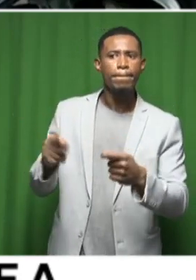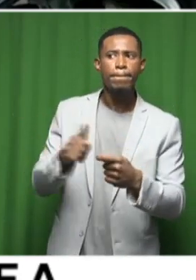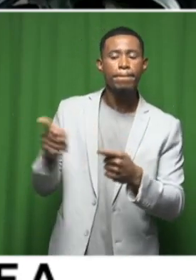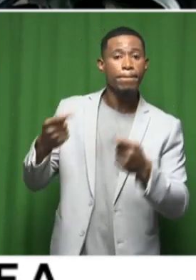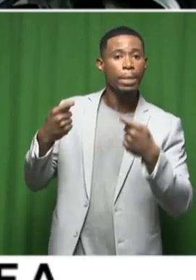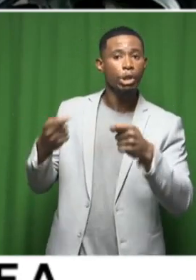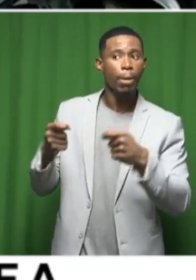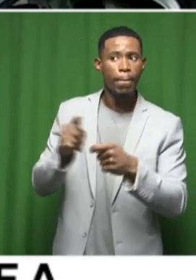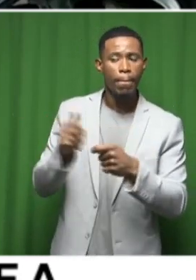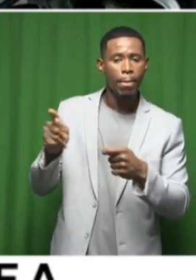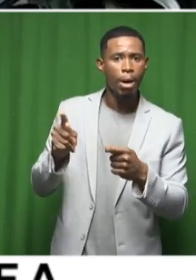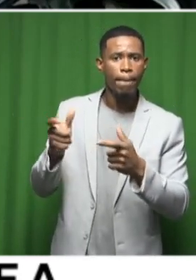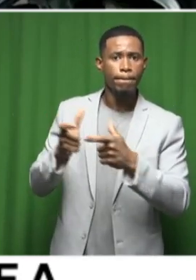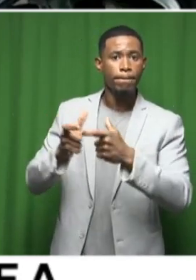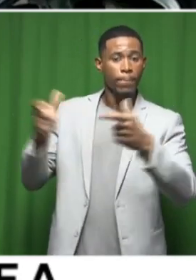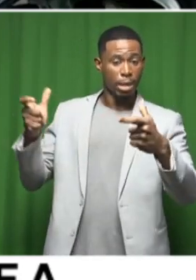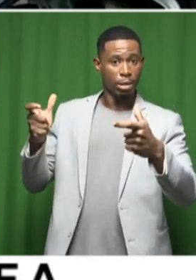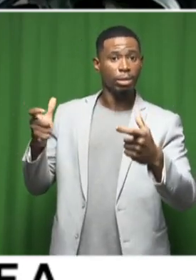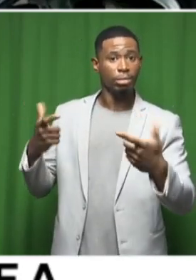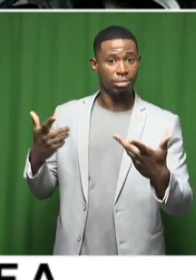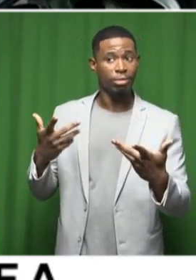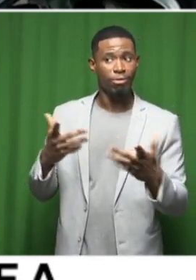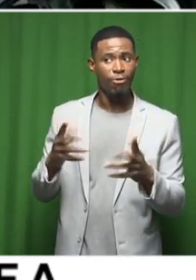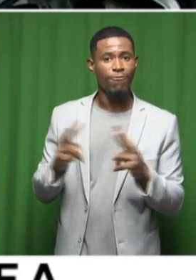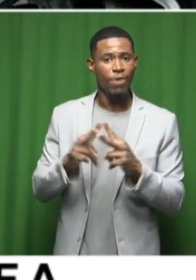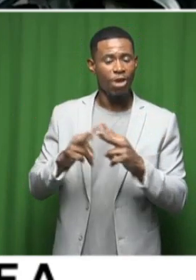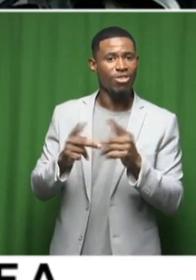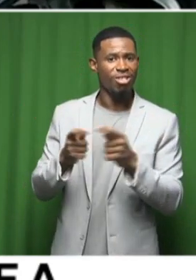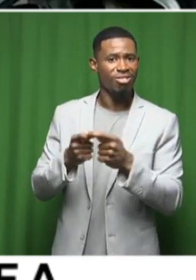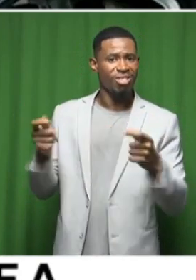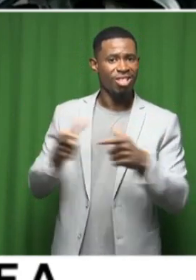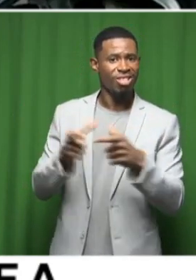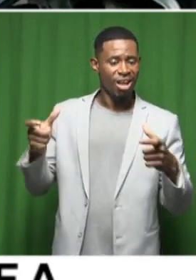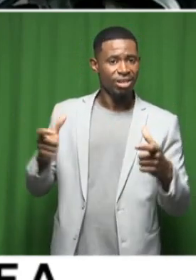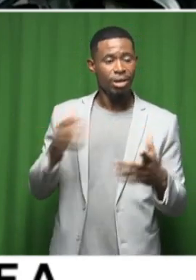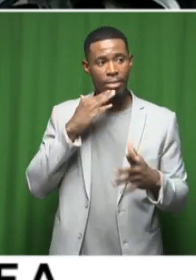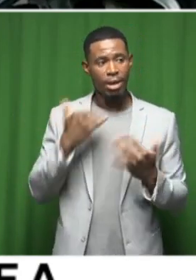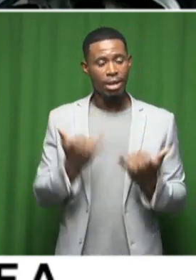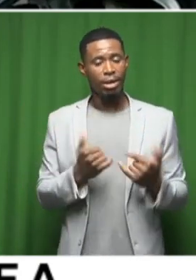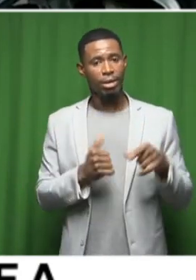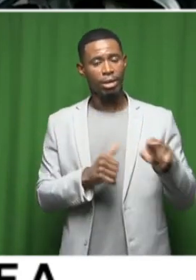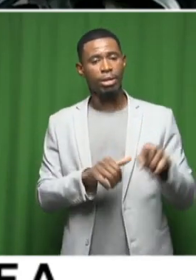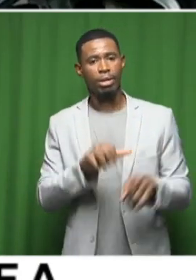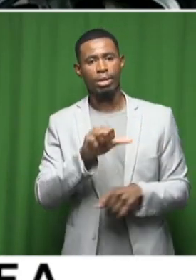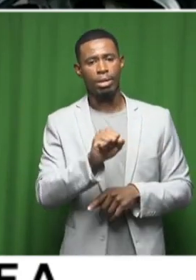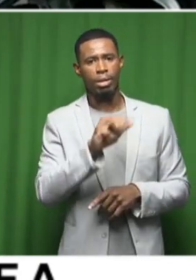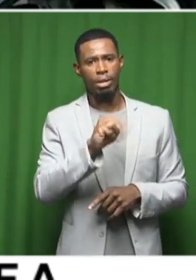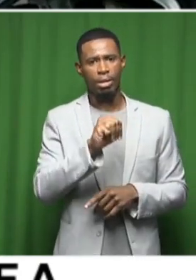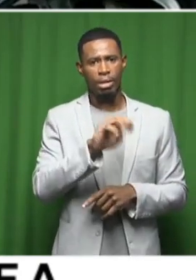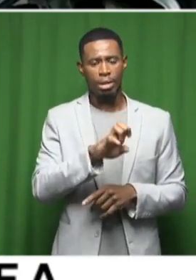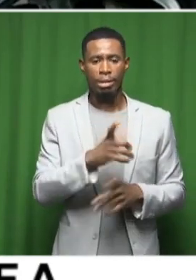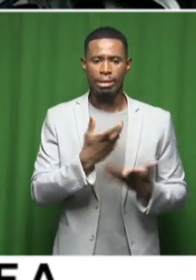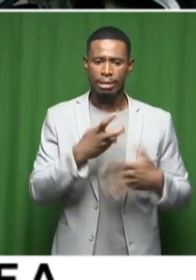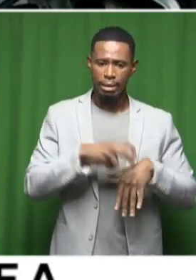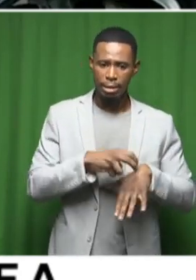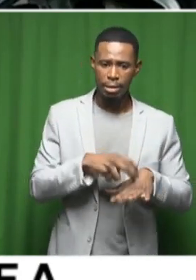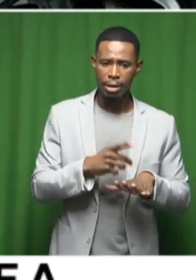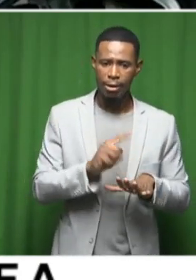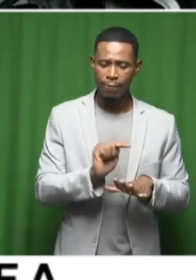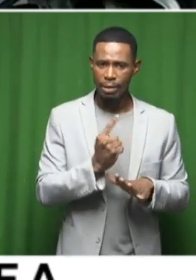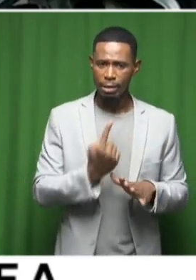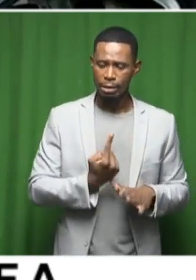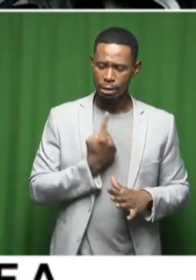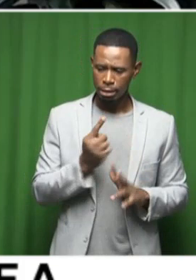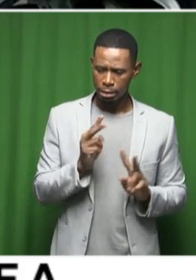accelerators. These are very large customers. So an SME first needs some serious growth on their way from a sales